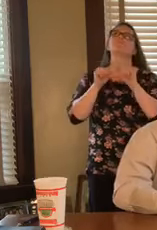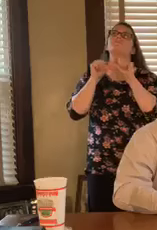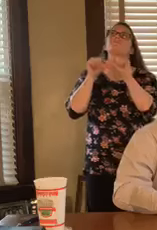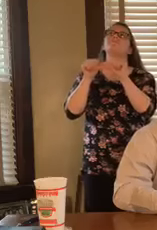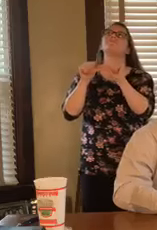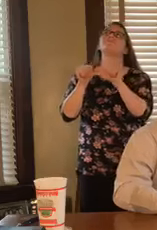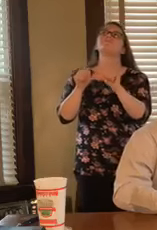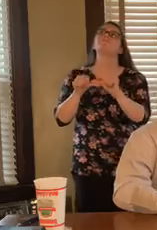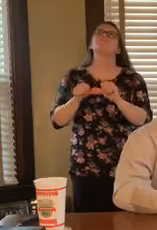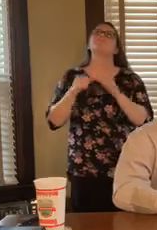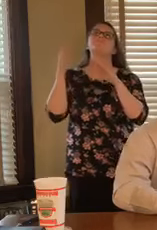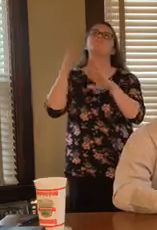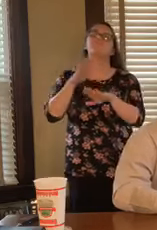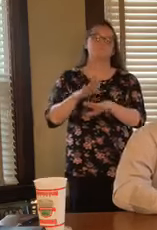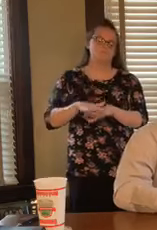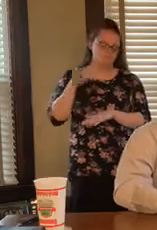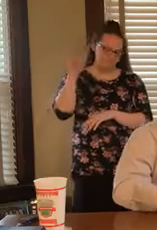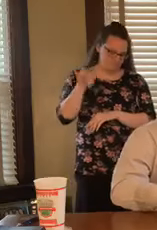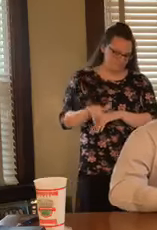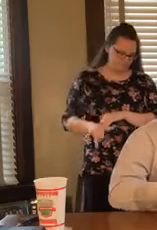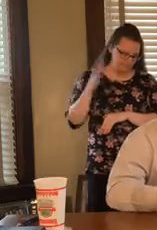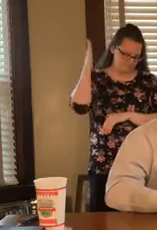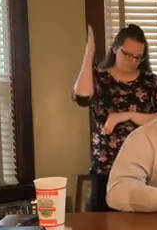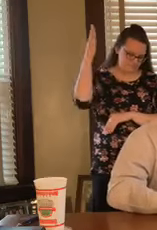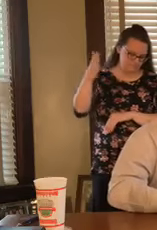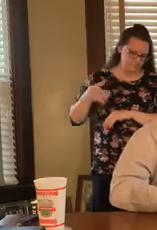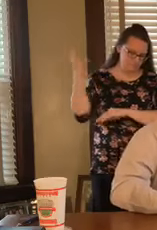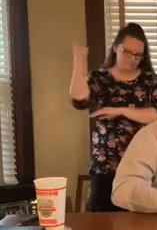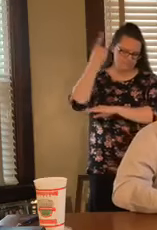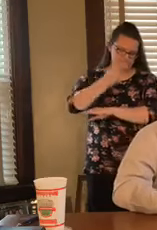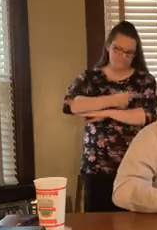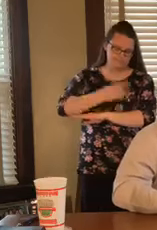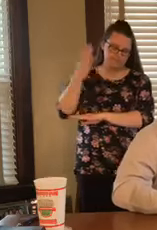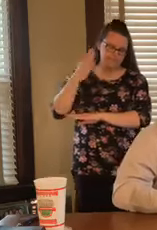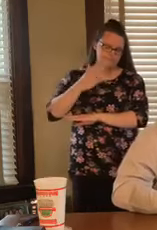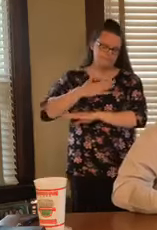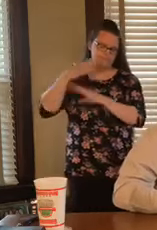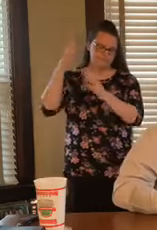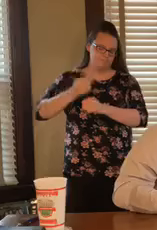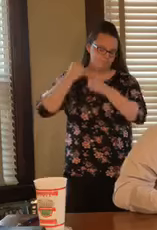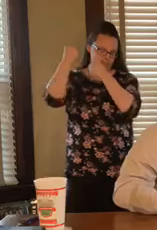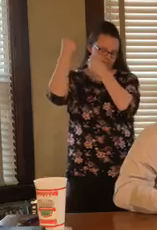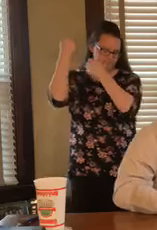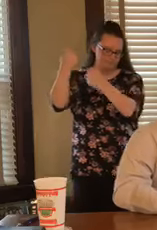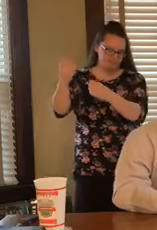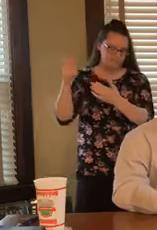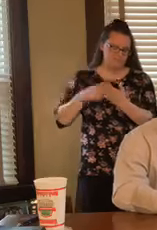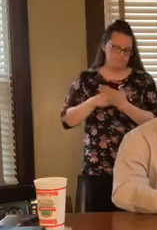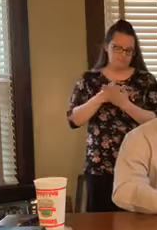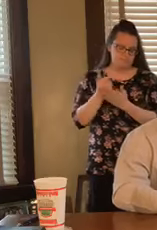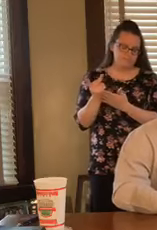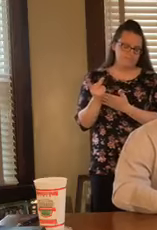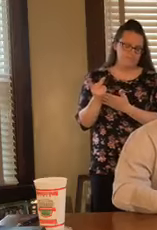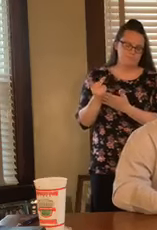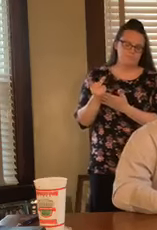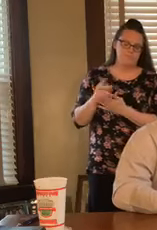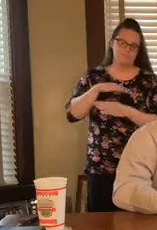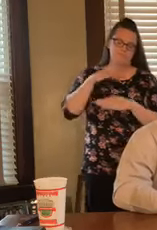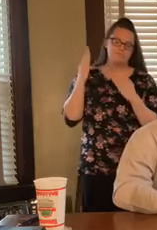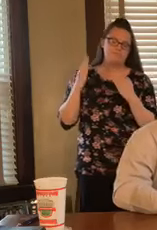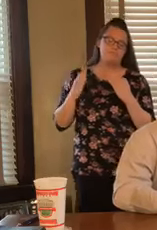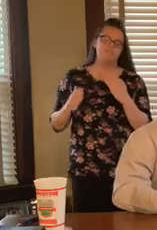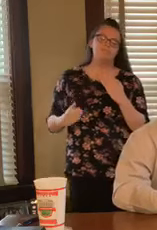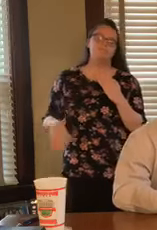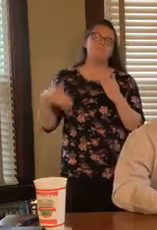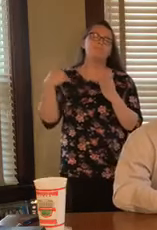forevermore. And on that day when my strength is failing, the end draws